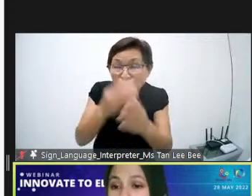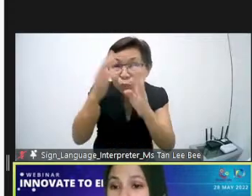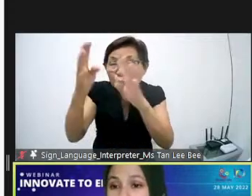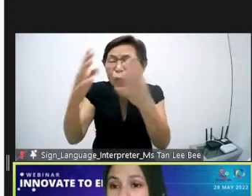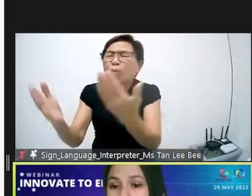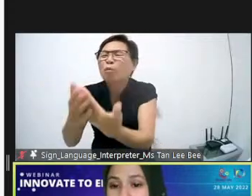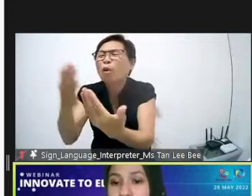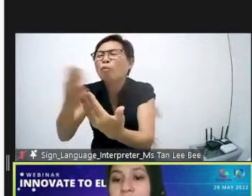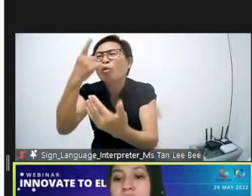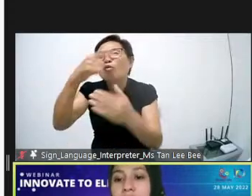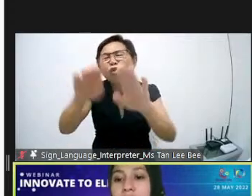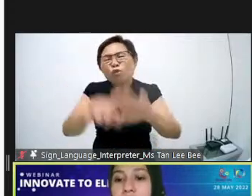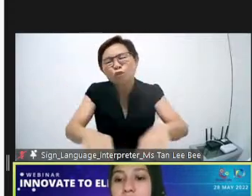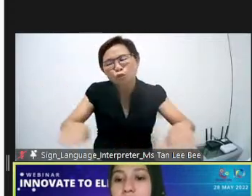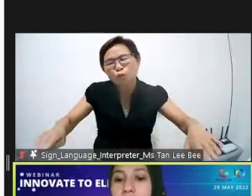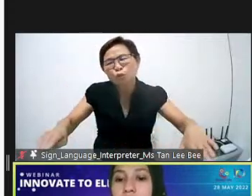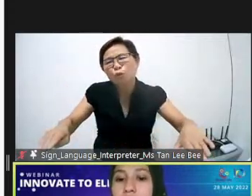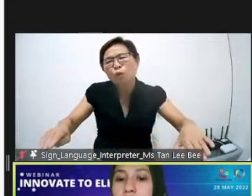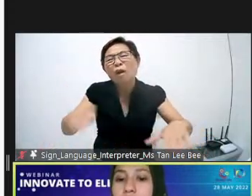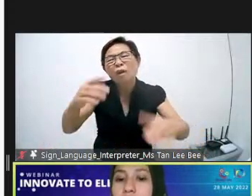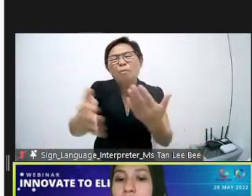easier for students and